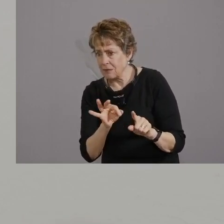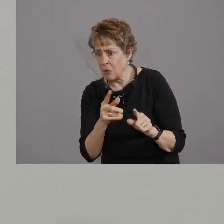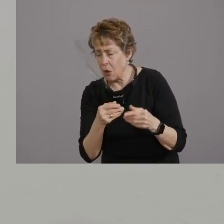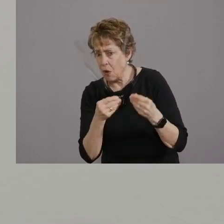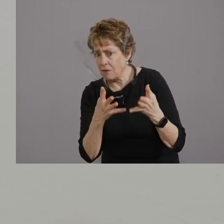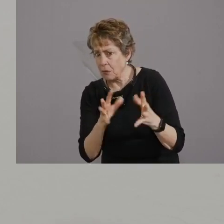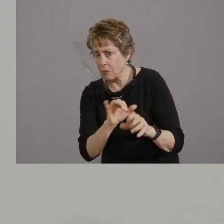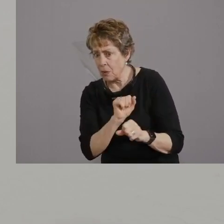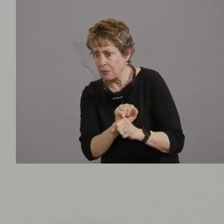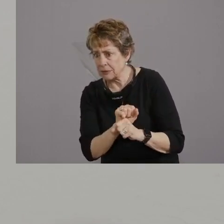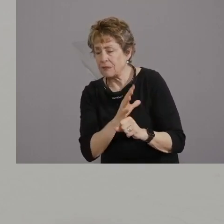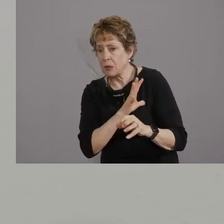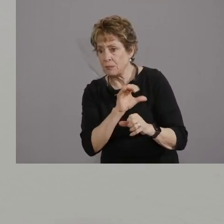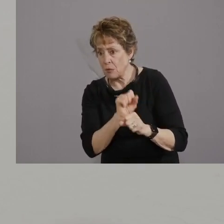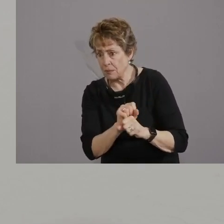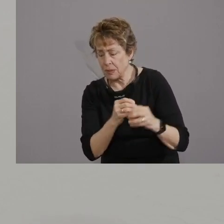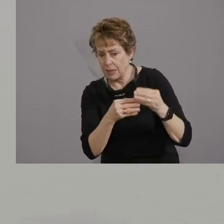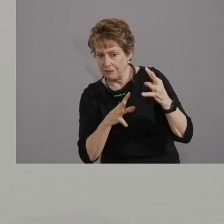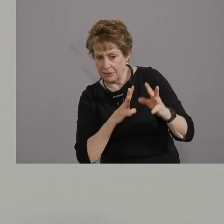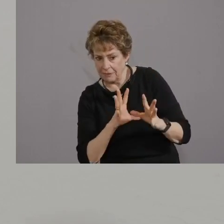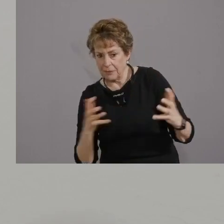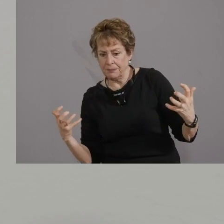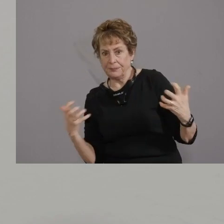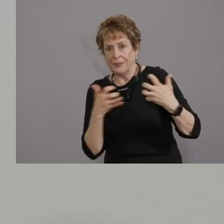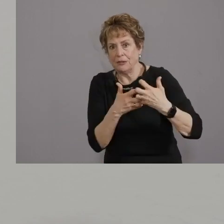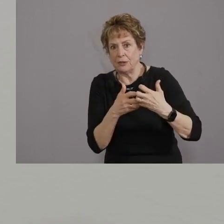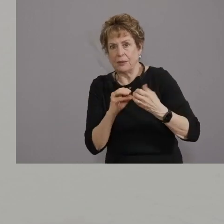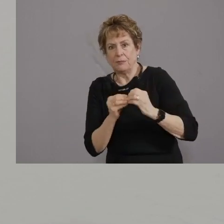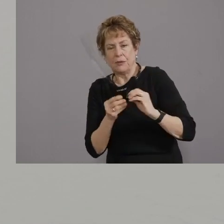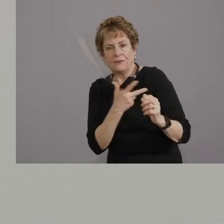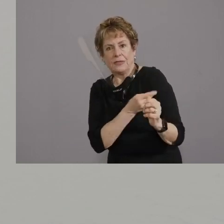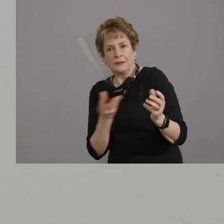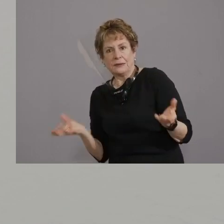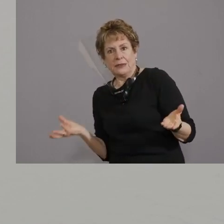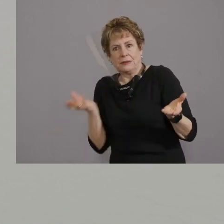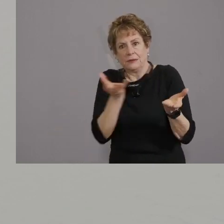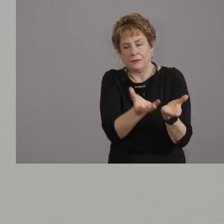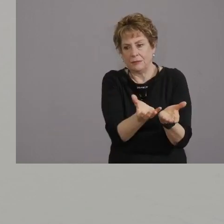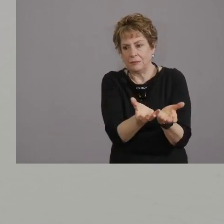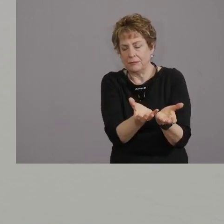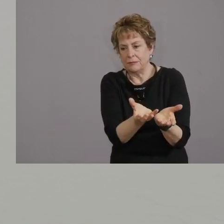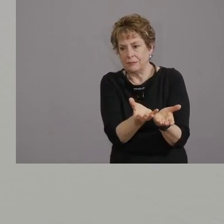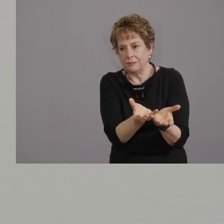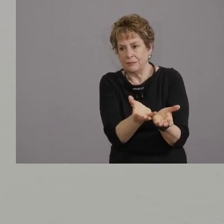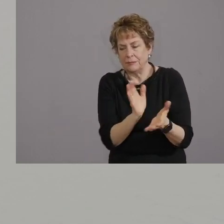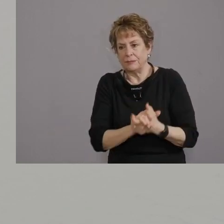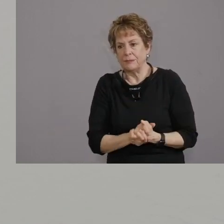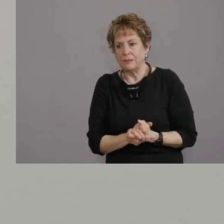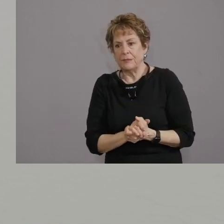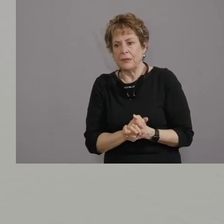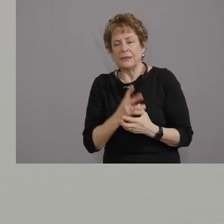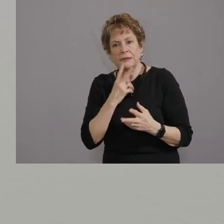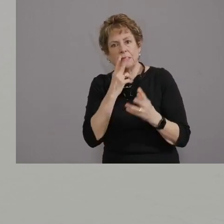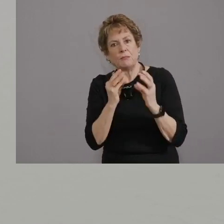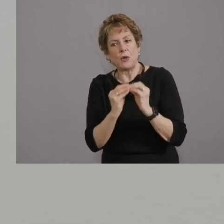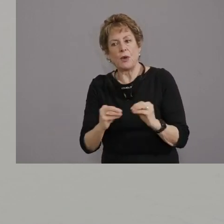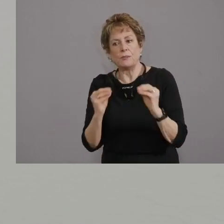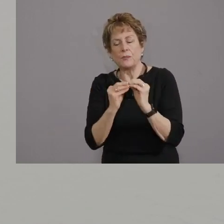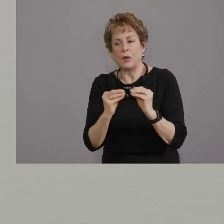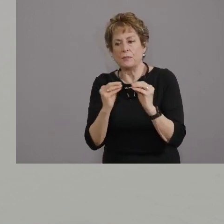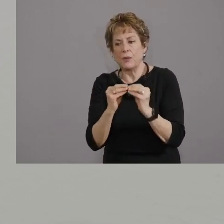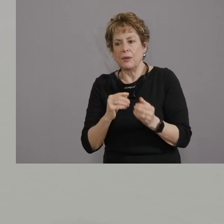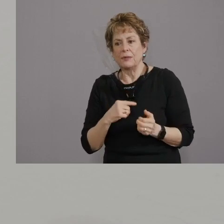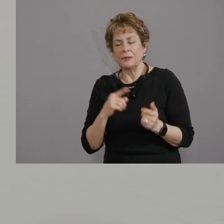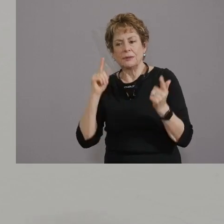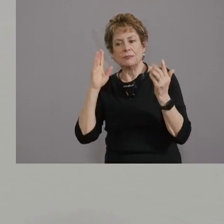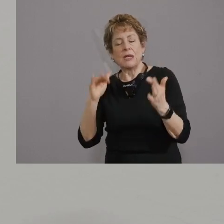it's difficult. I mean, we were hoping to see increased, you know, numbers of doses. They are anticipating increased